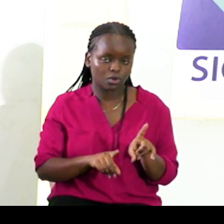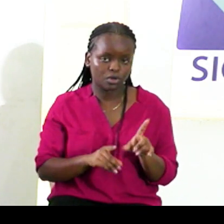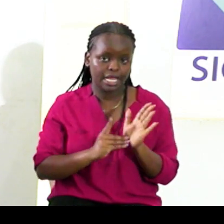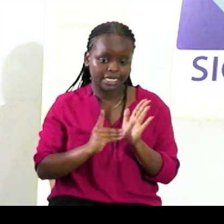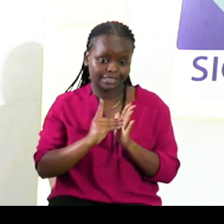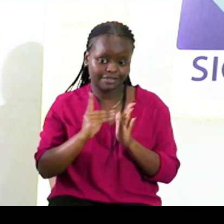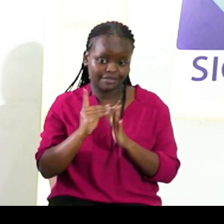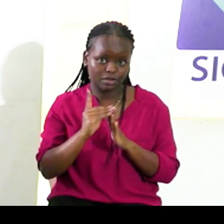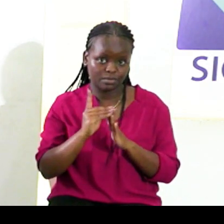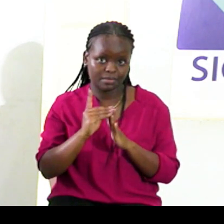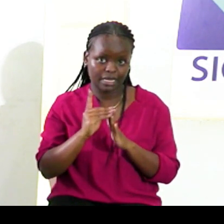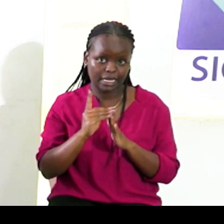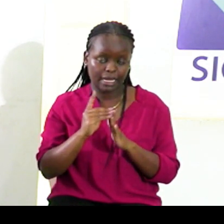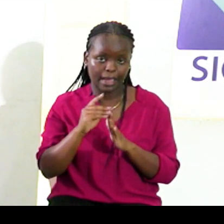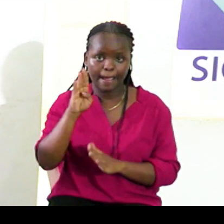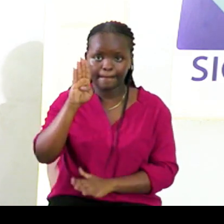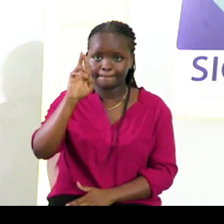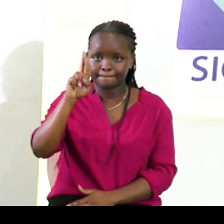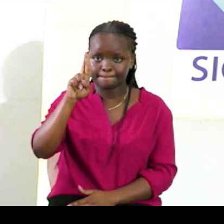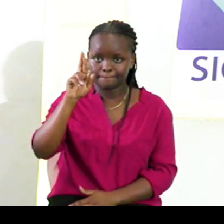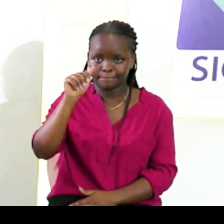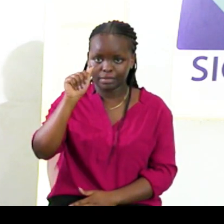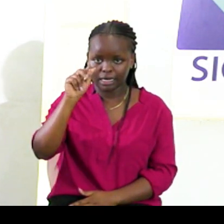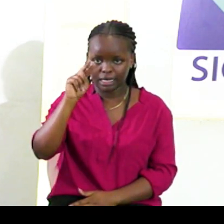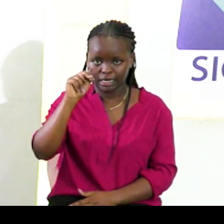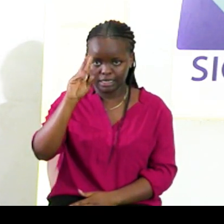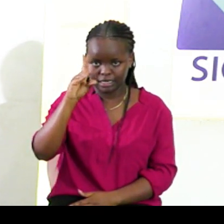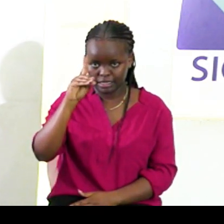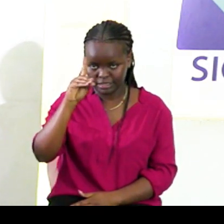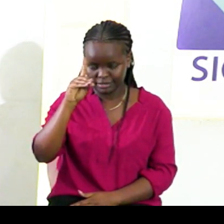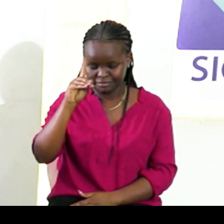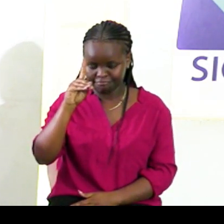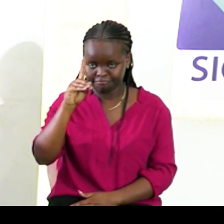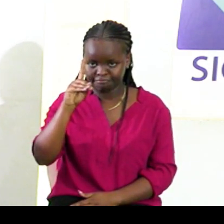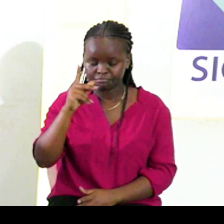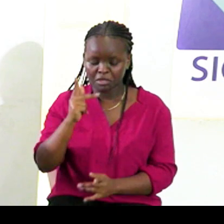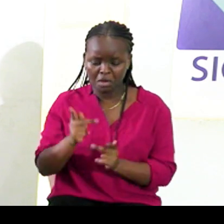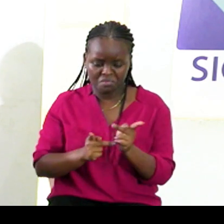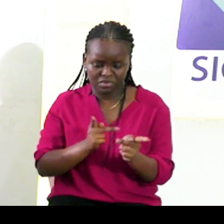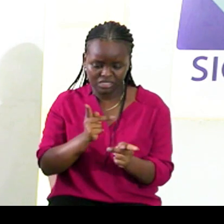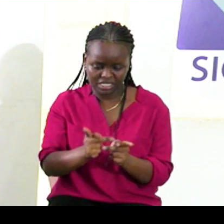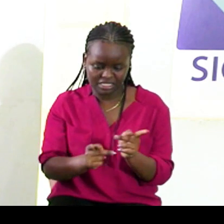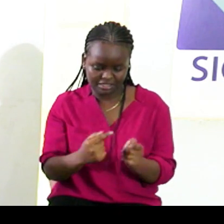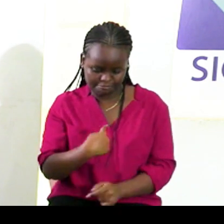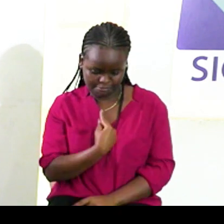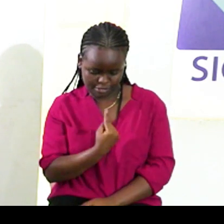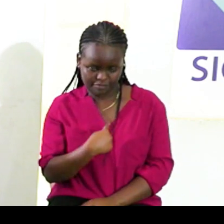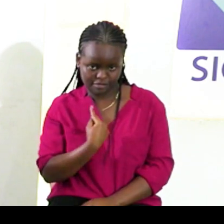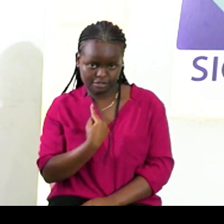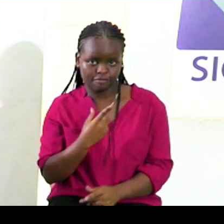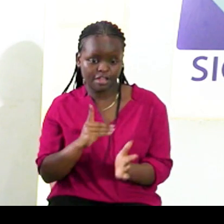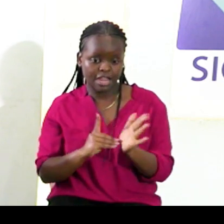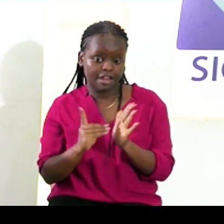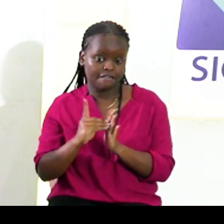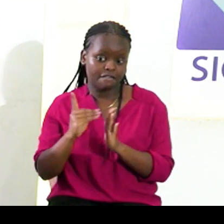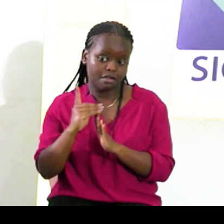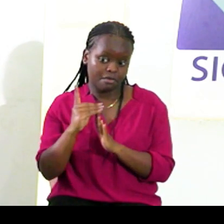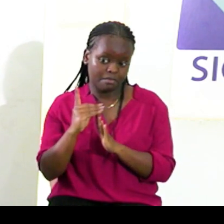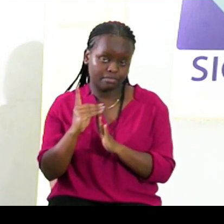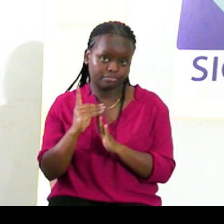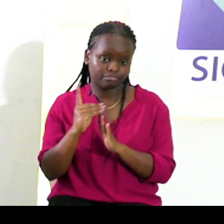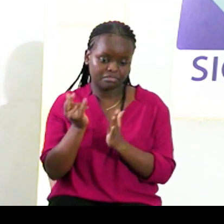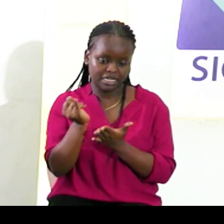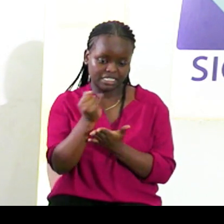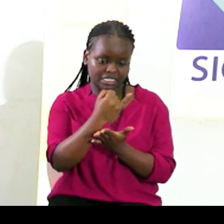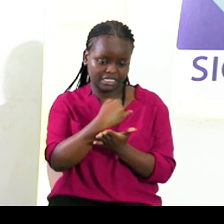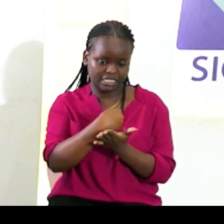my products, those ones that I process myself. So I'm developing a